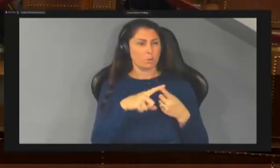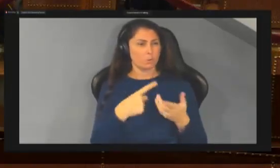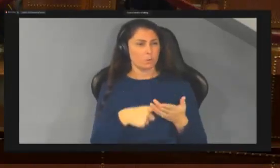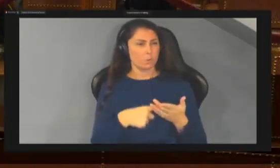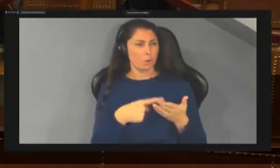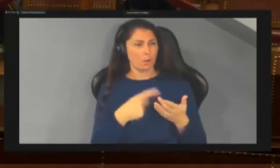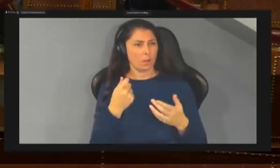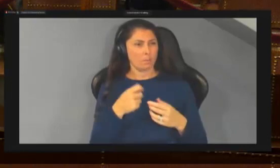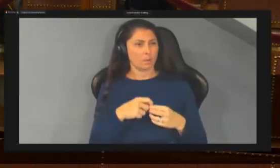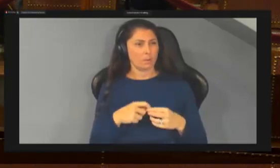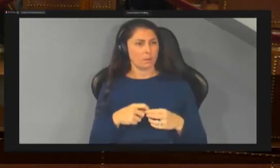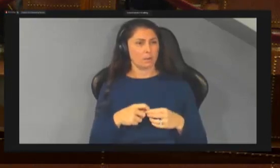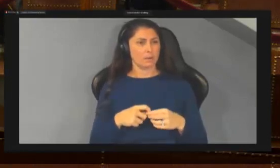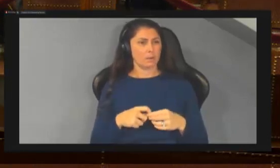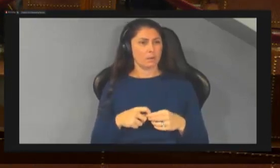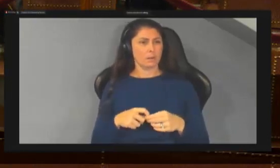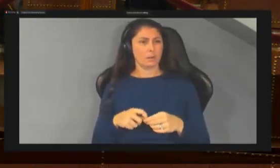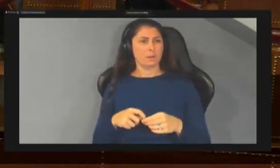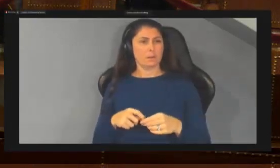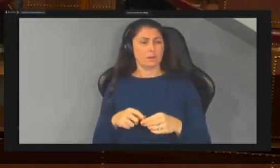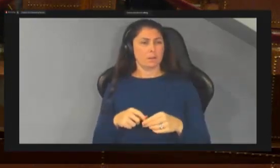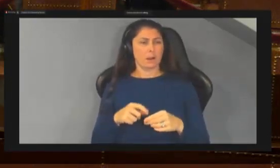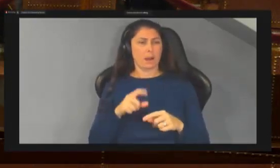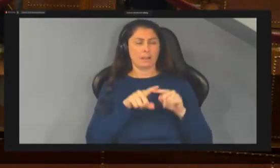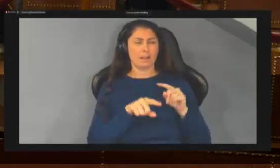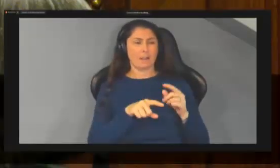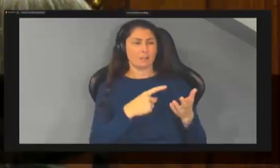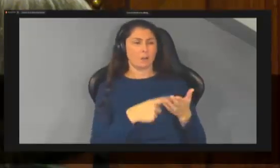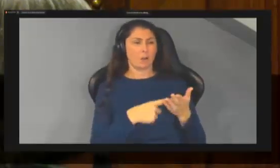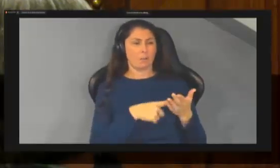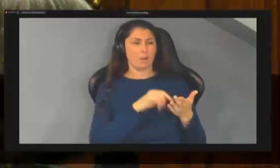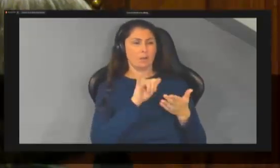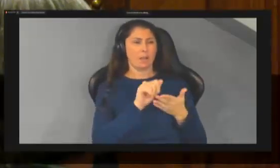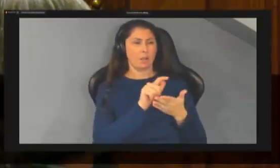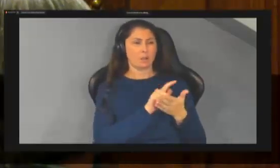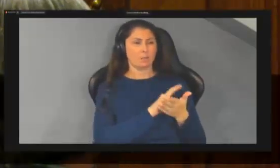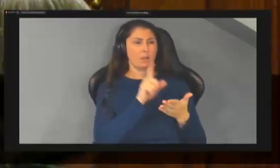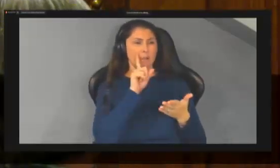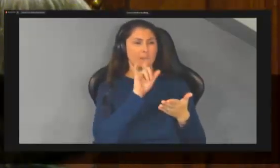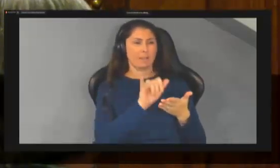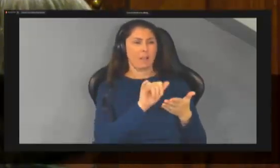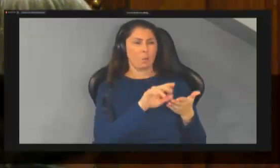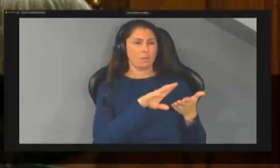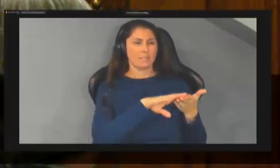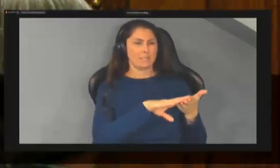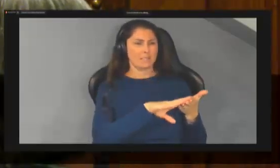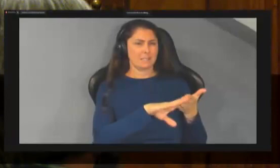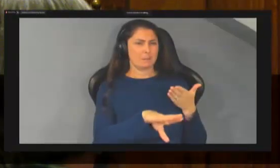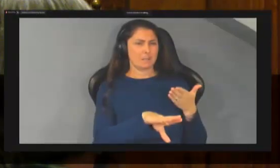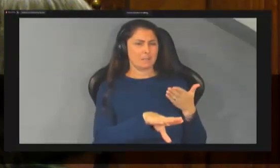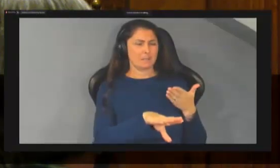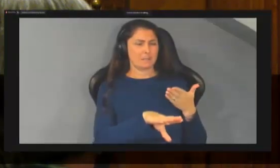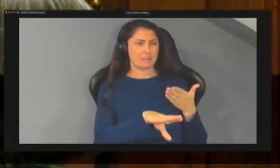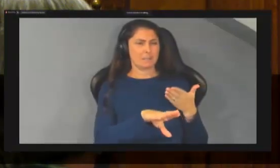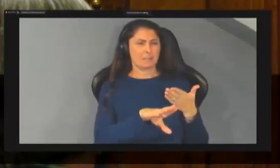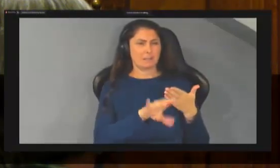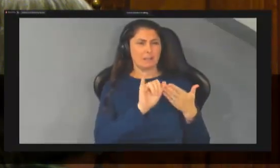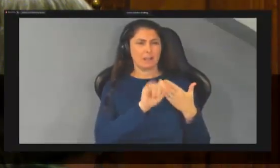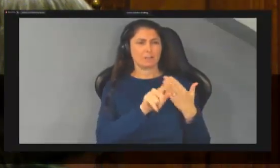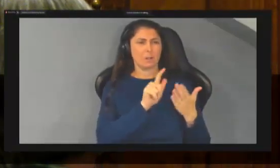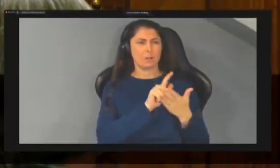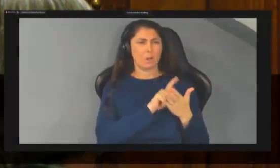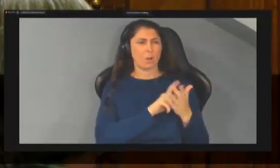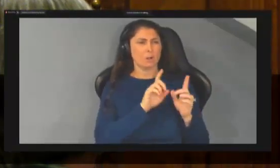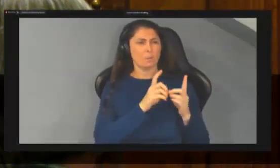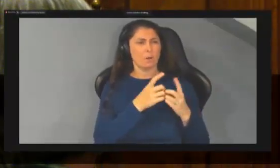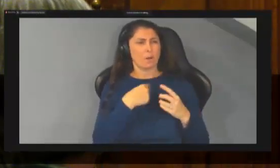Yeah. I mean, I can't just talk just briefly about if you the can. Lawsuit, but I think that was dismissed, but I'm not certain. That would be something for the law department. But yeah, I mean, essentially, I